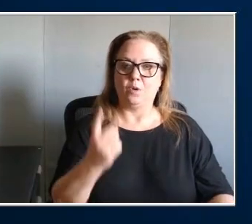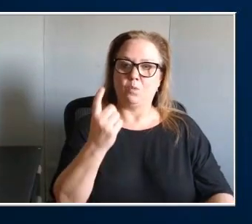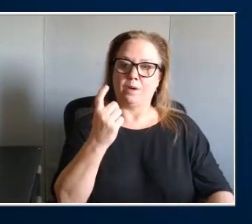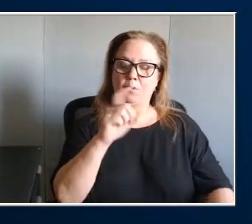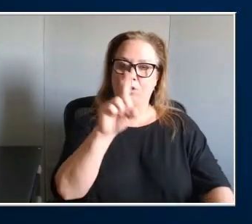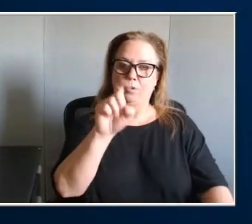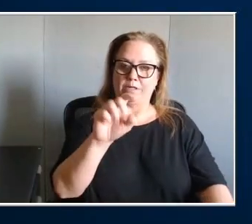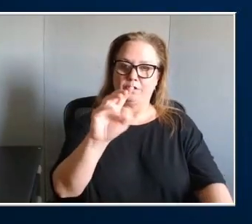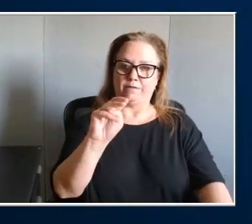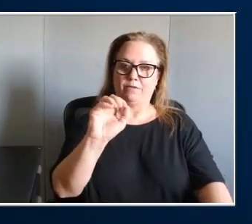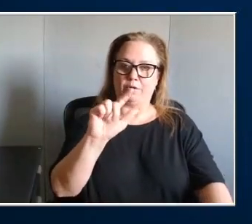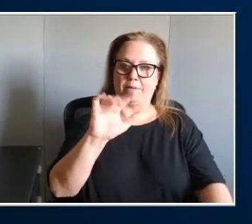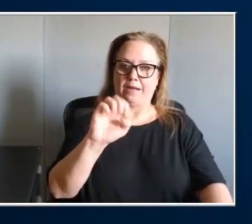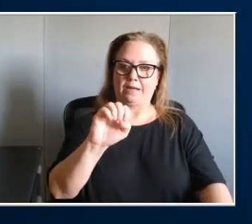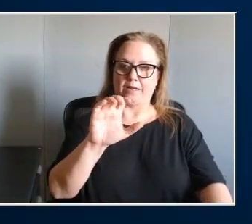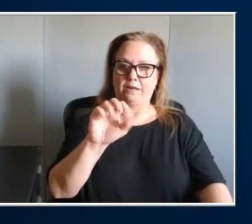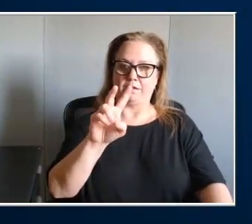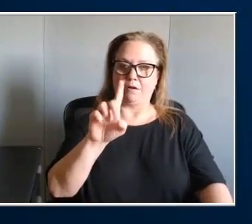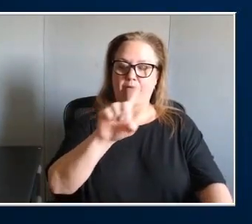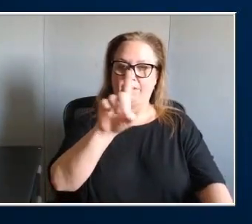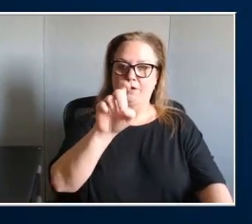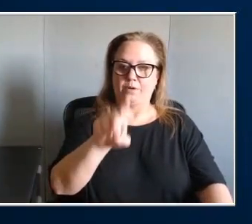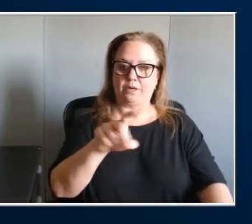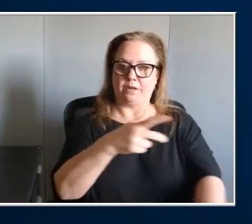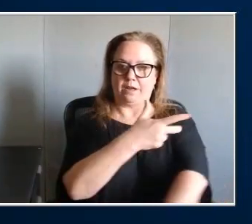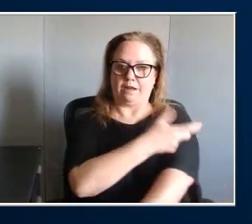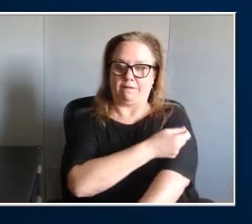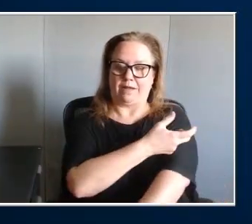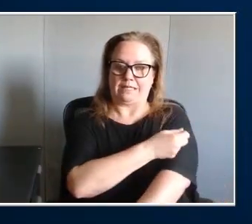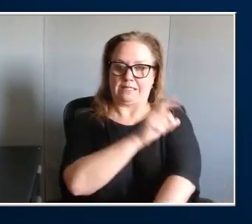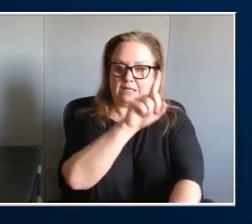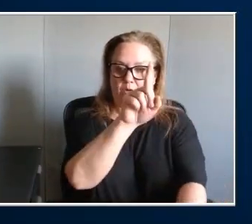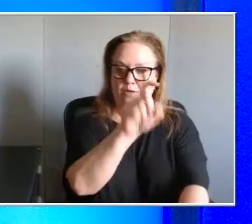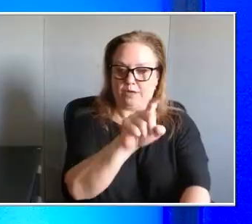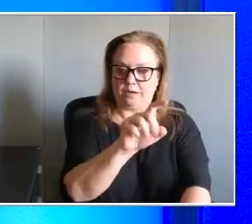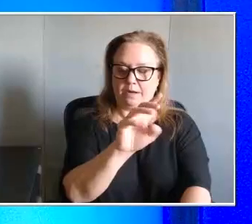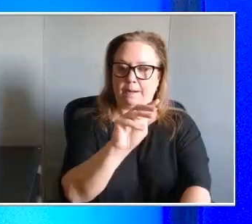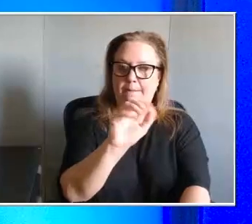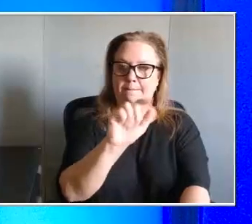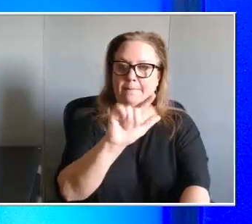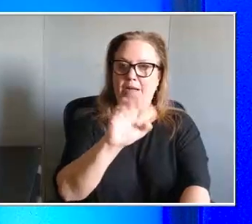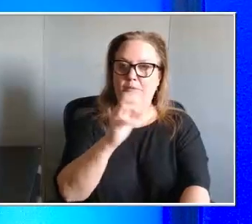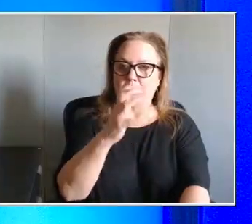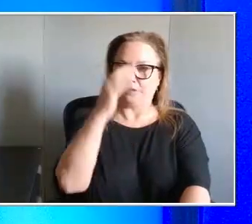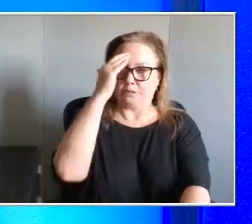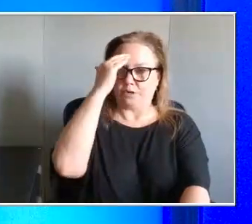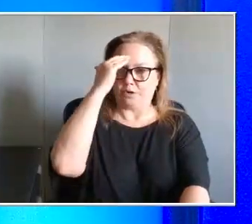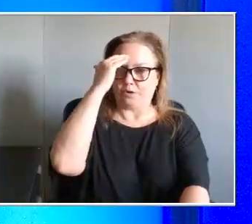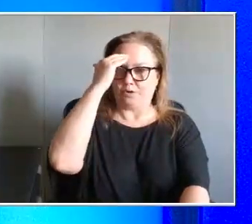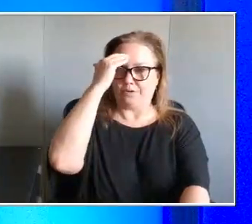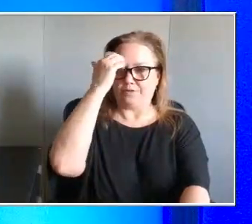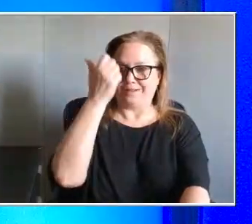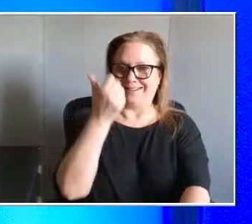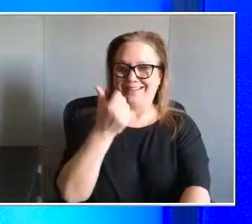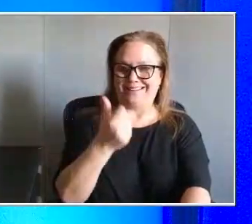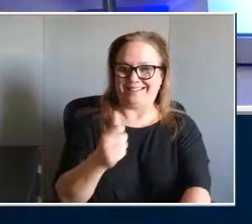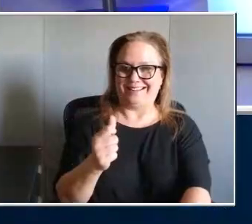from Maggie. It's a COVID question, a vaccine question. Maggie wants to know if there is any word yet